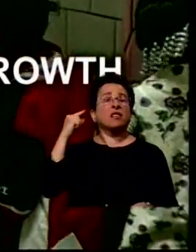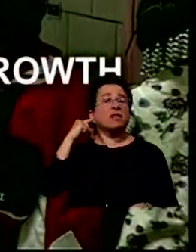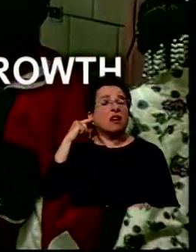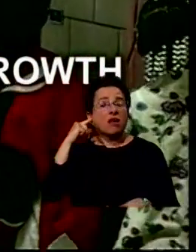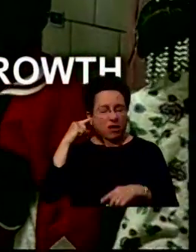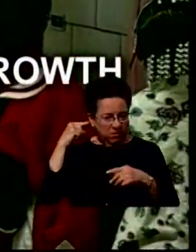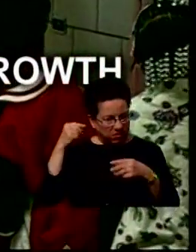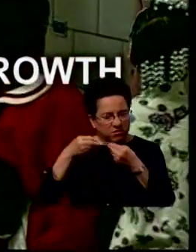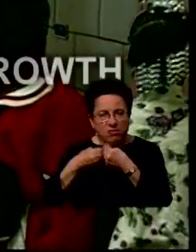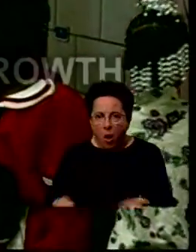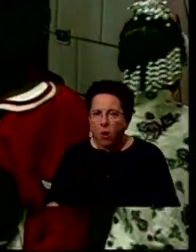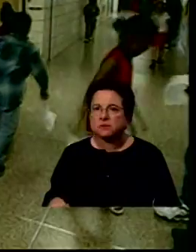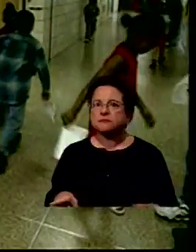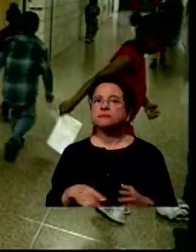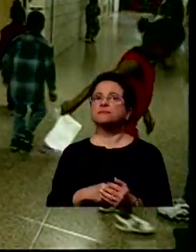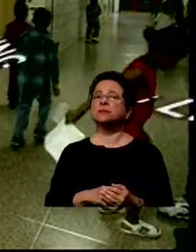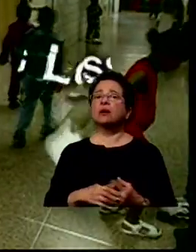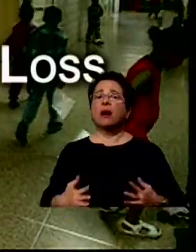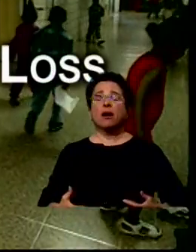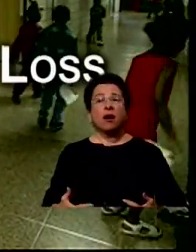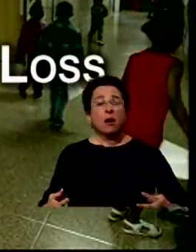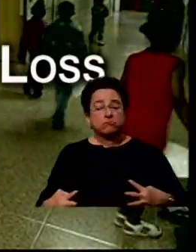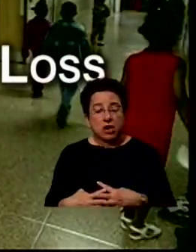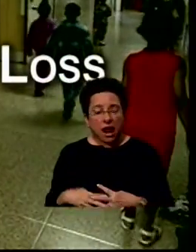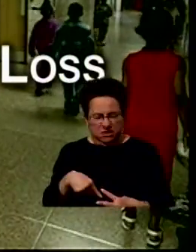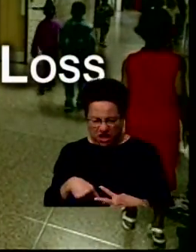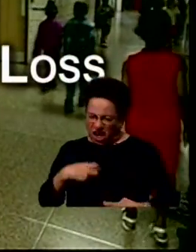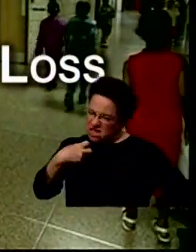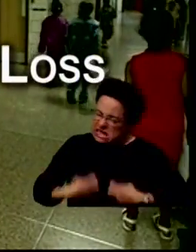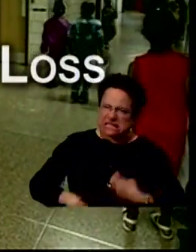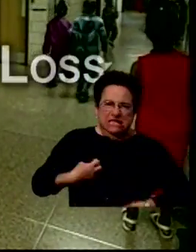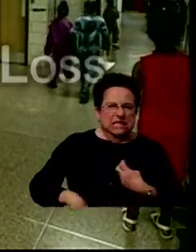slows growth, causes hearing loss,